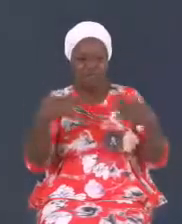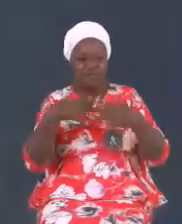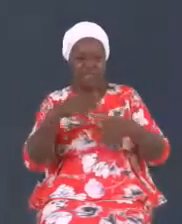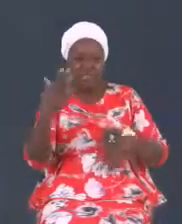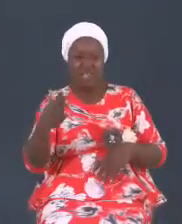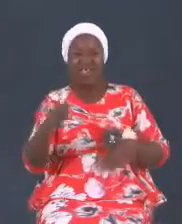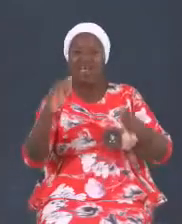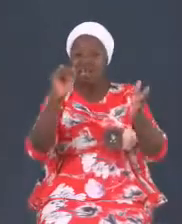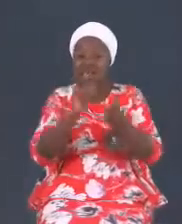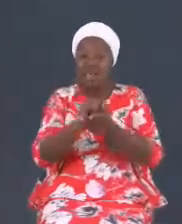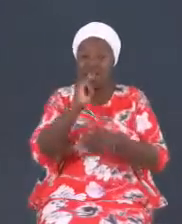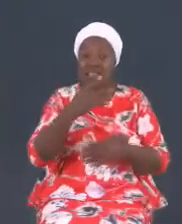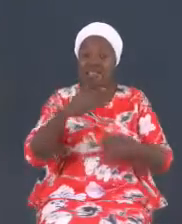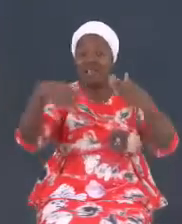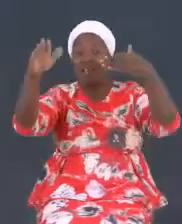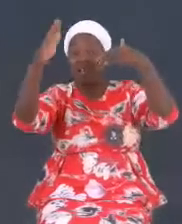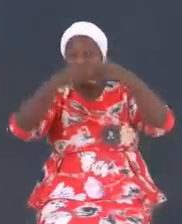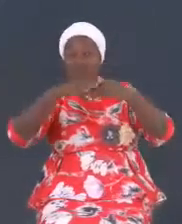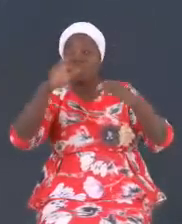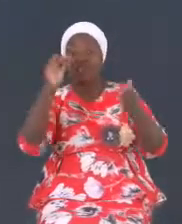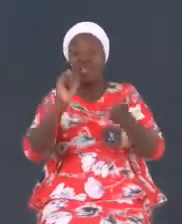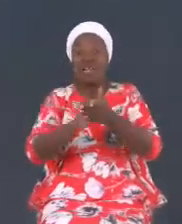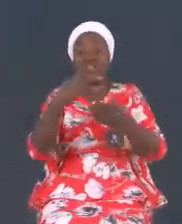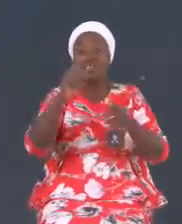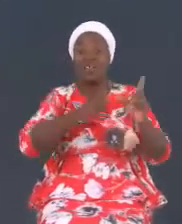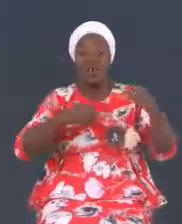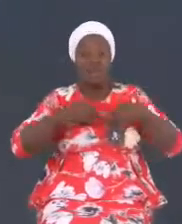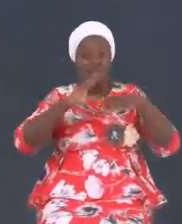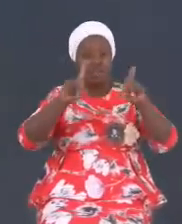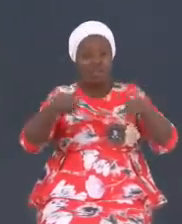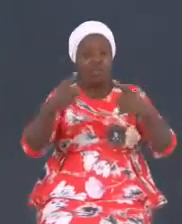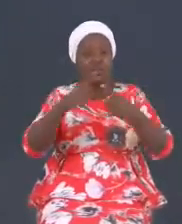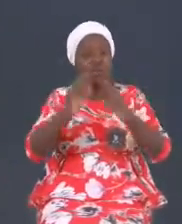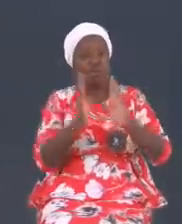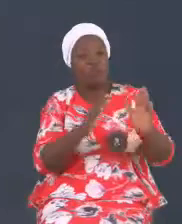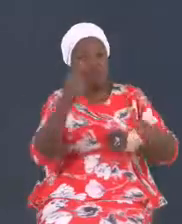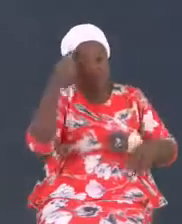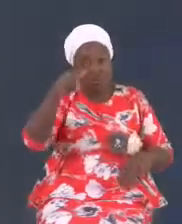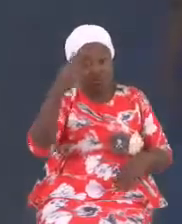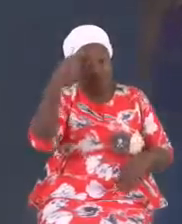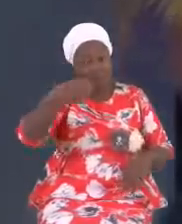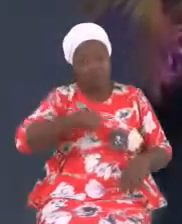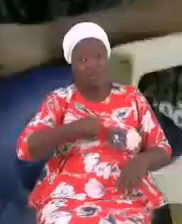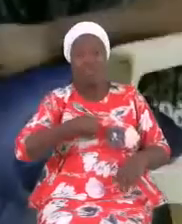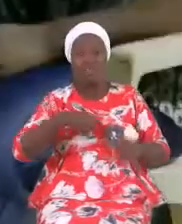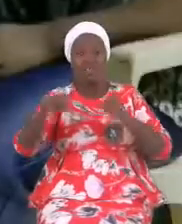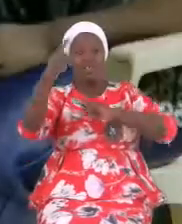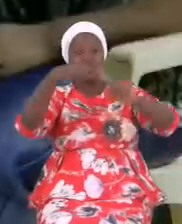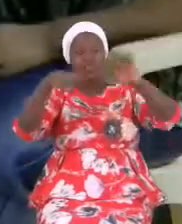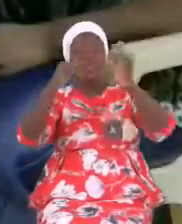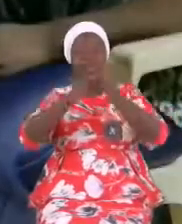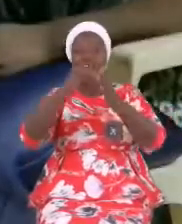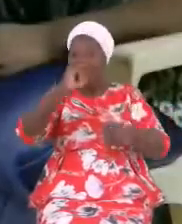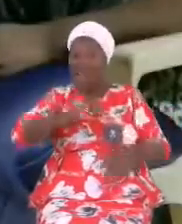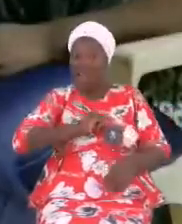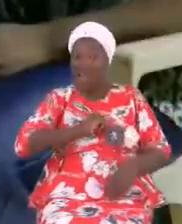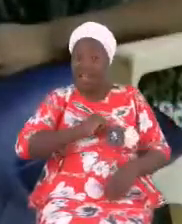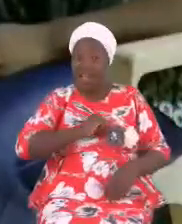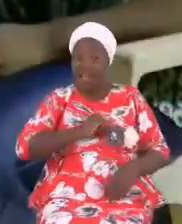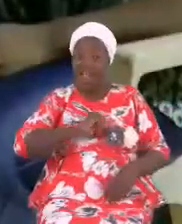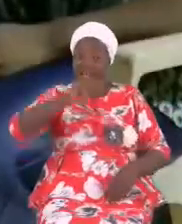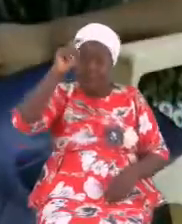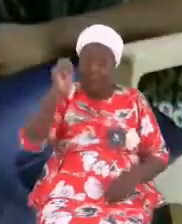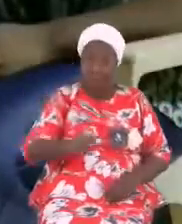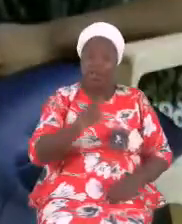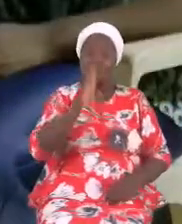is the heaven the Lord has got to prepare for you and for me. I will be there. I